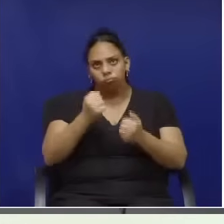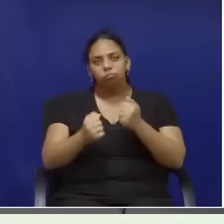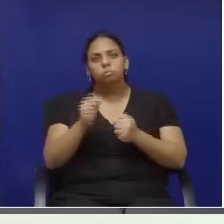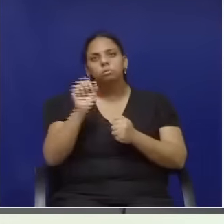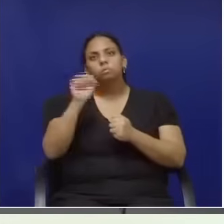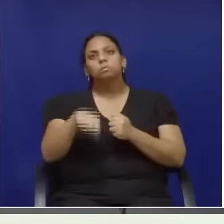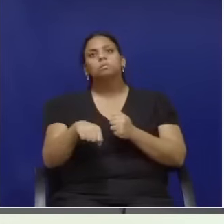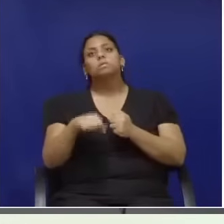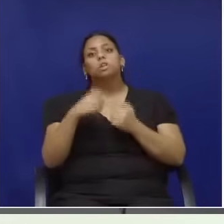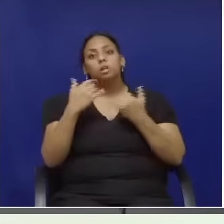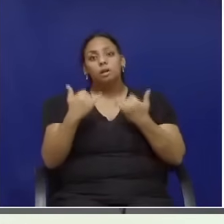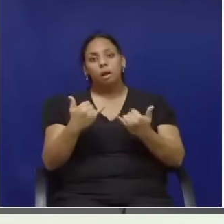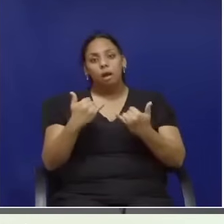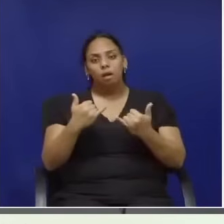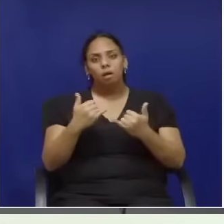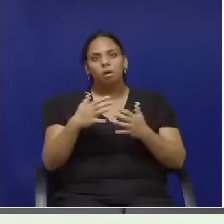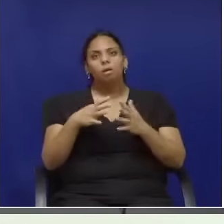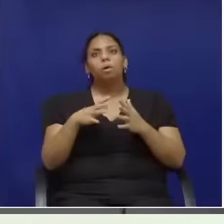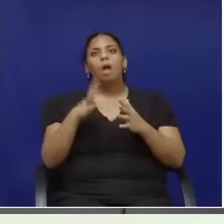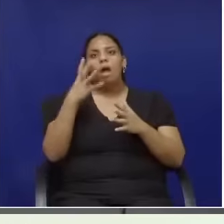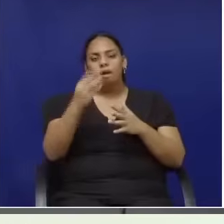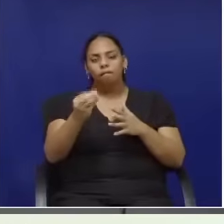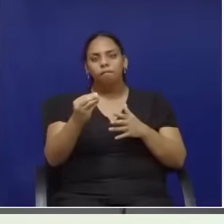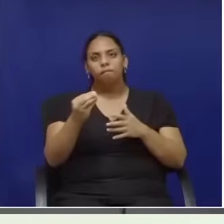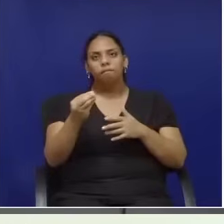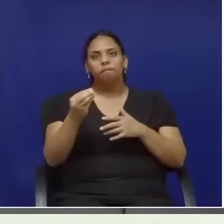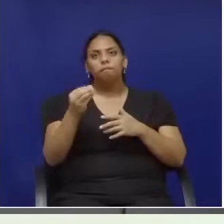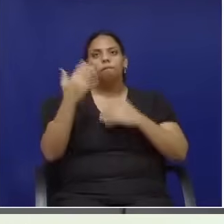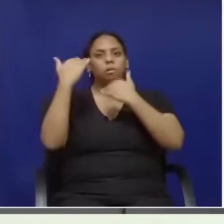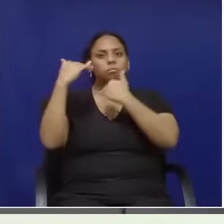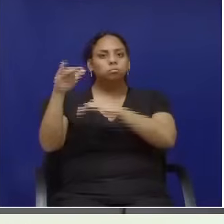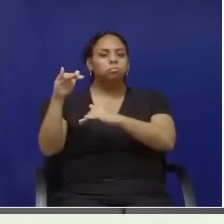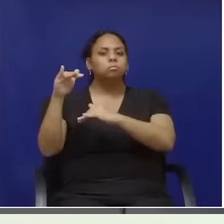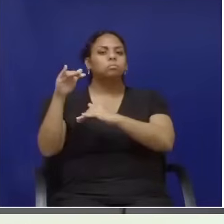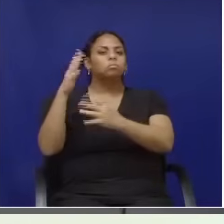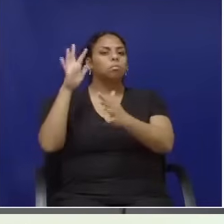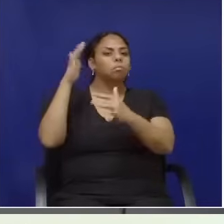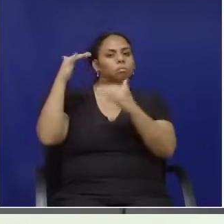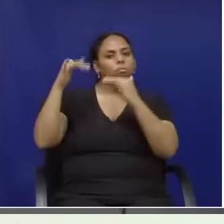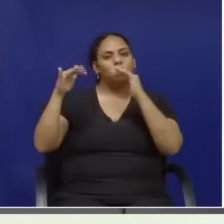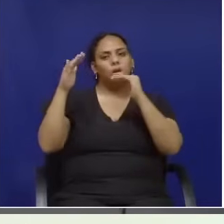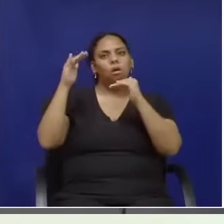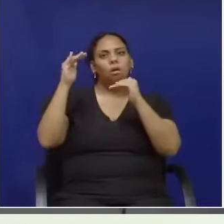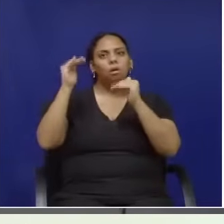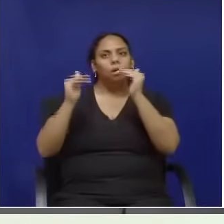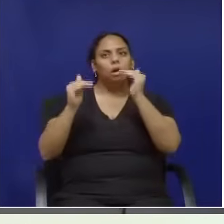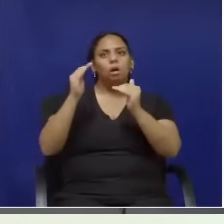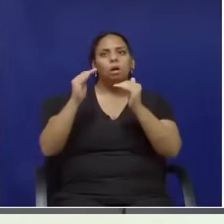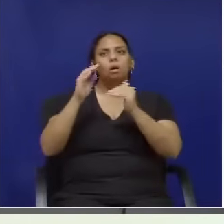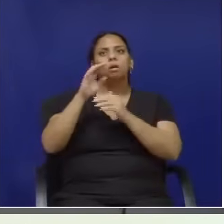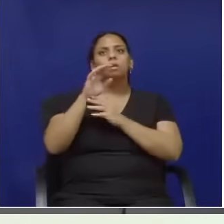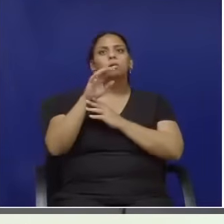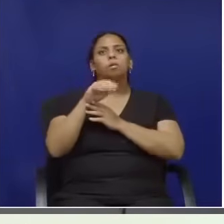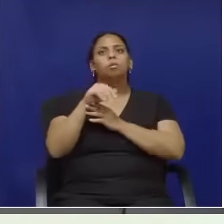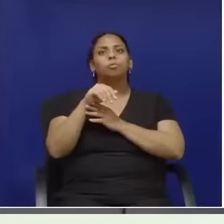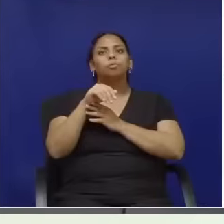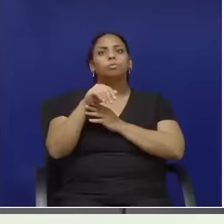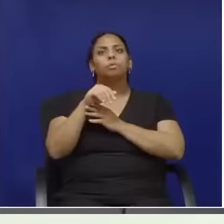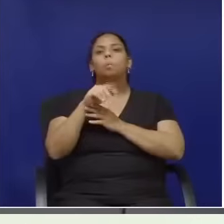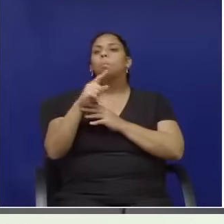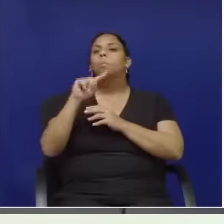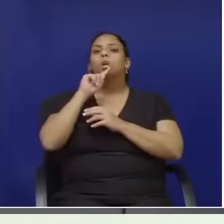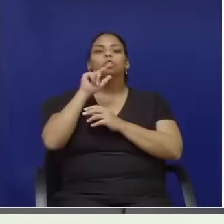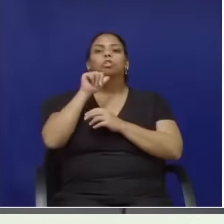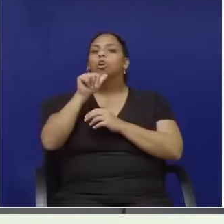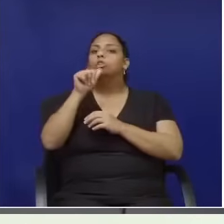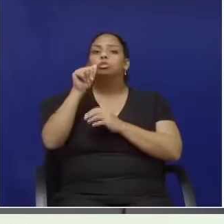there is an estimated 57.4 million budget shortfall, but it's not certain. We're still working on